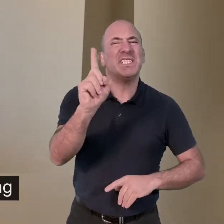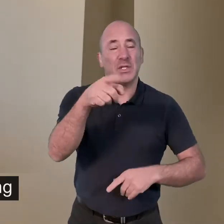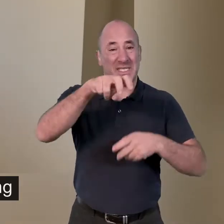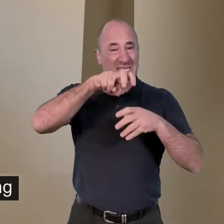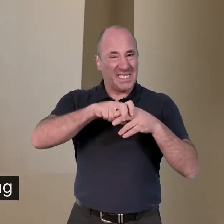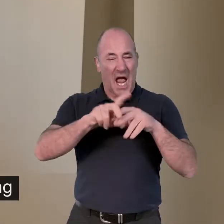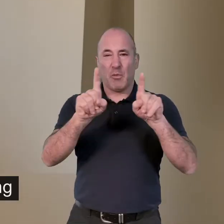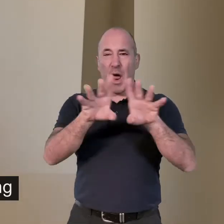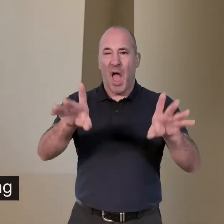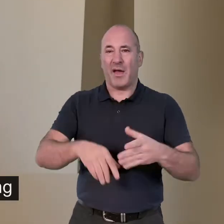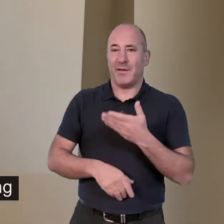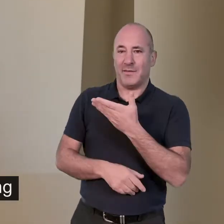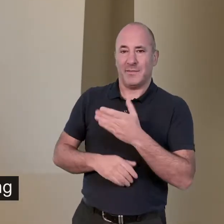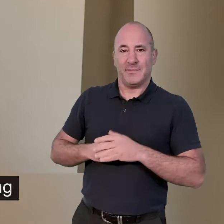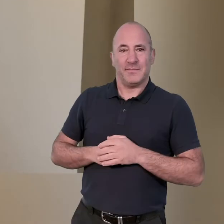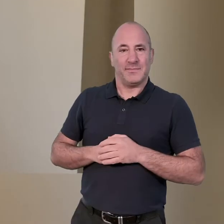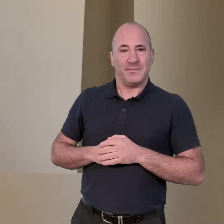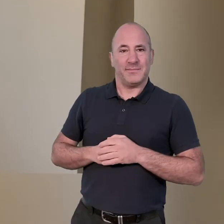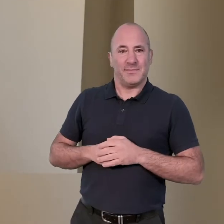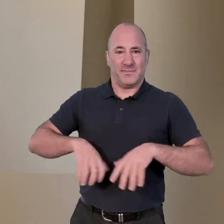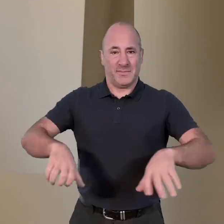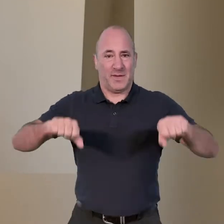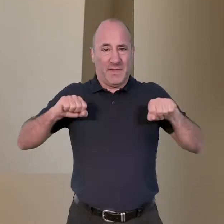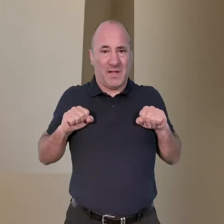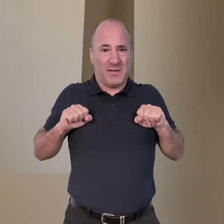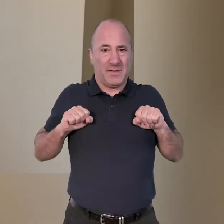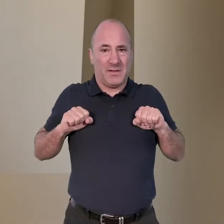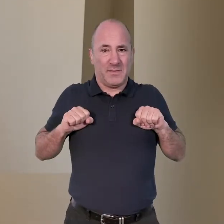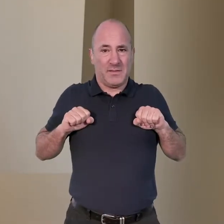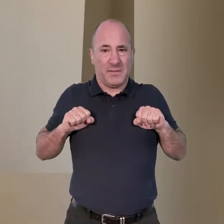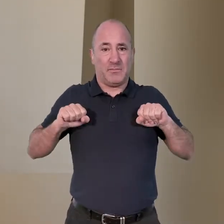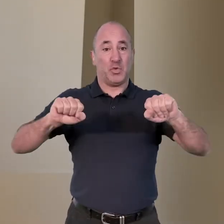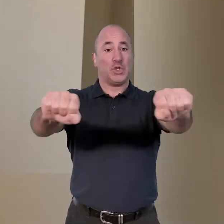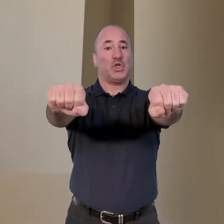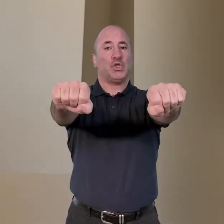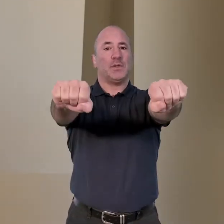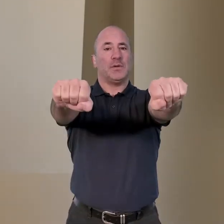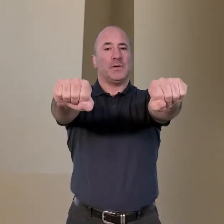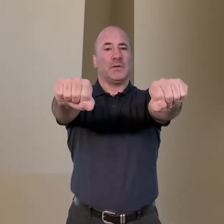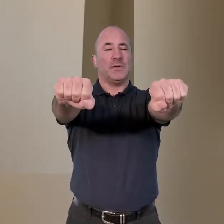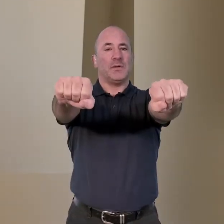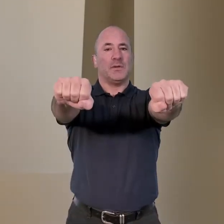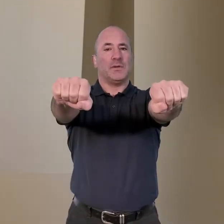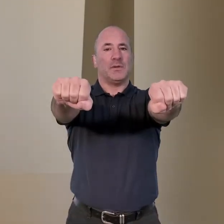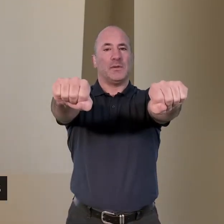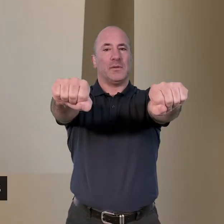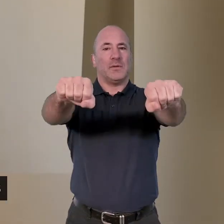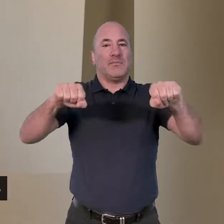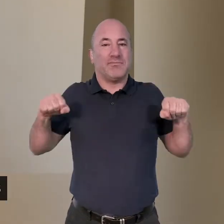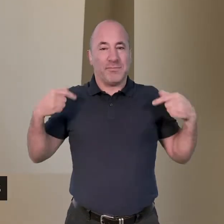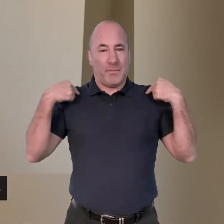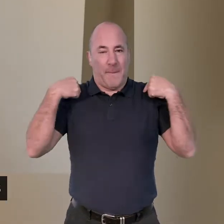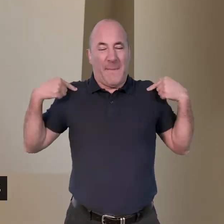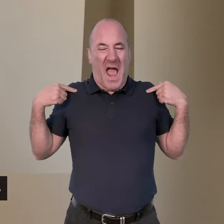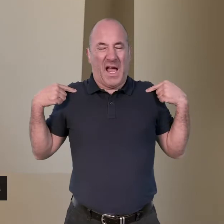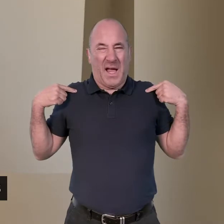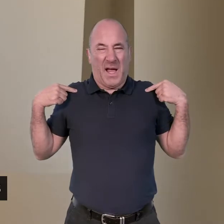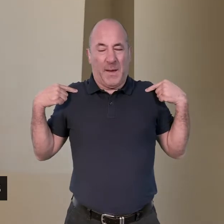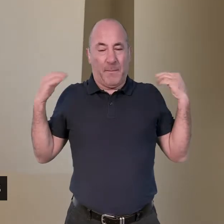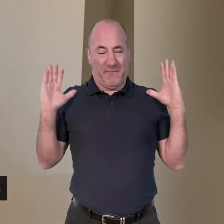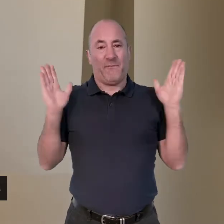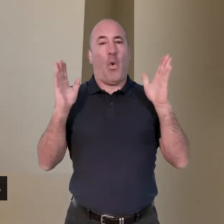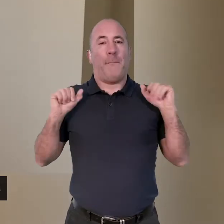press from a seated position will look like this. Hands at your chest height, and you can push straight out in front of you. Squeeze those shoulder blades